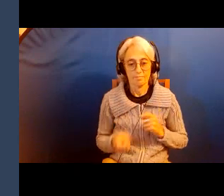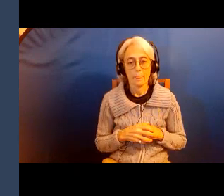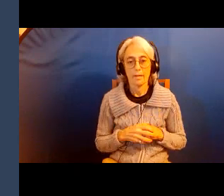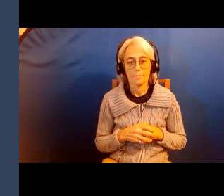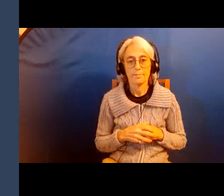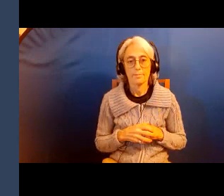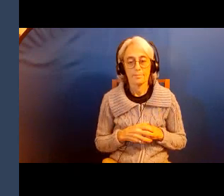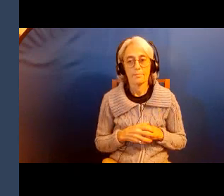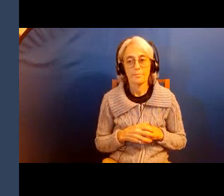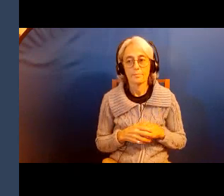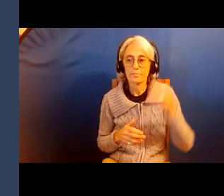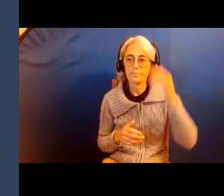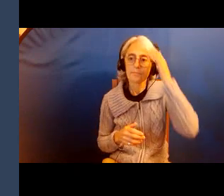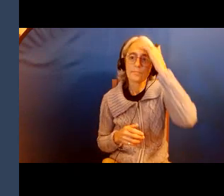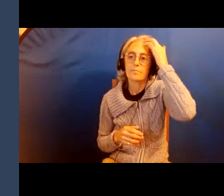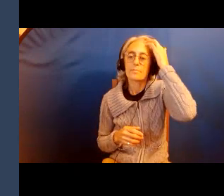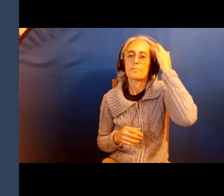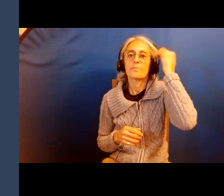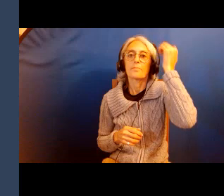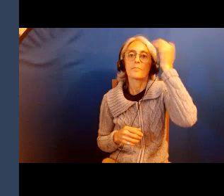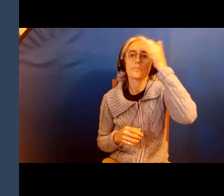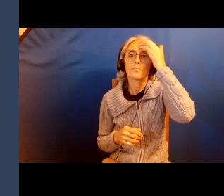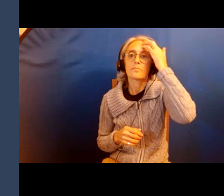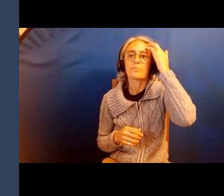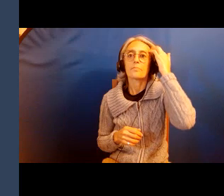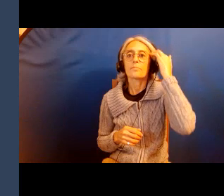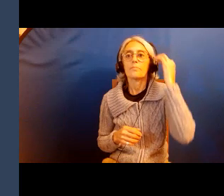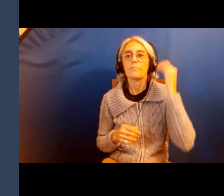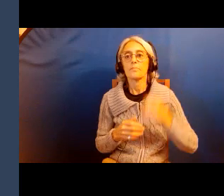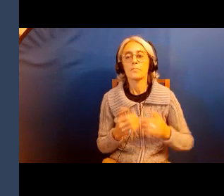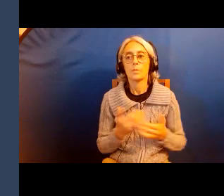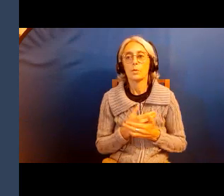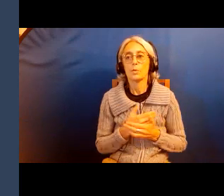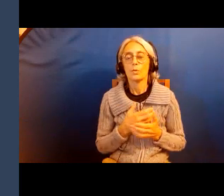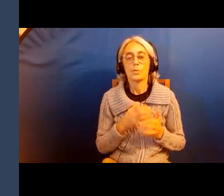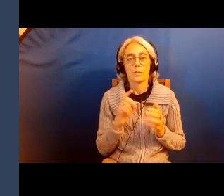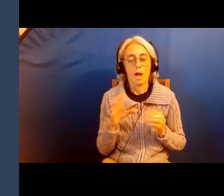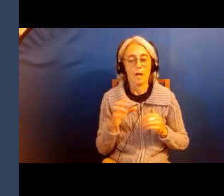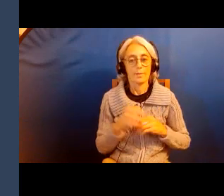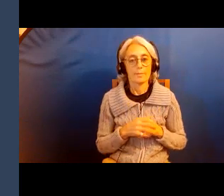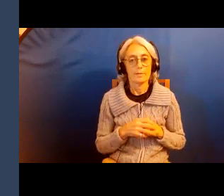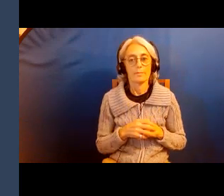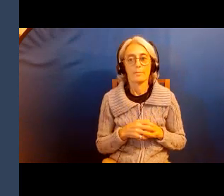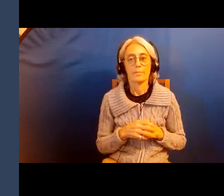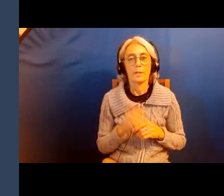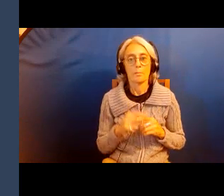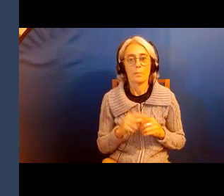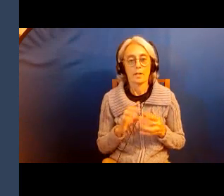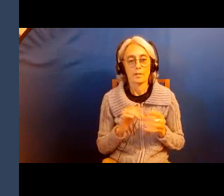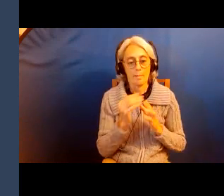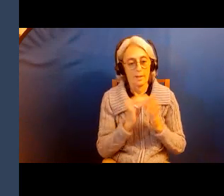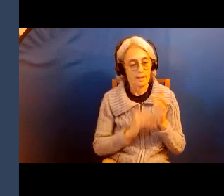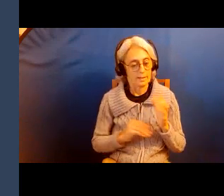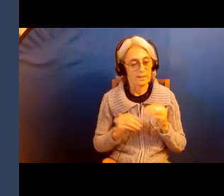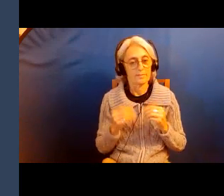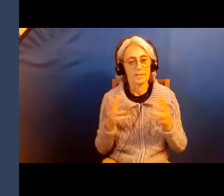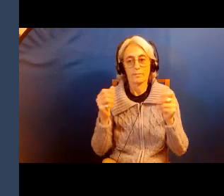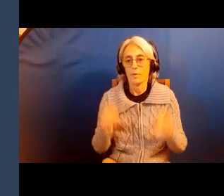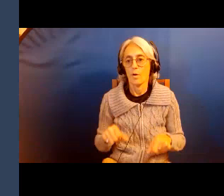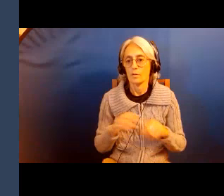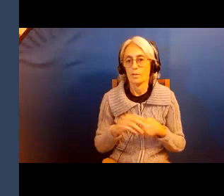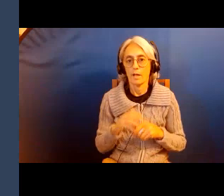response. The updated draft document, as well as the list of comments received, has been posted to the